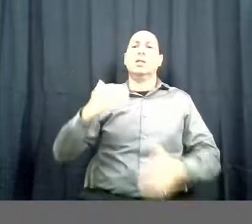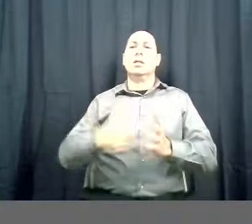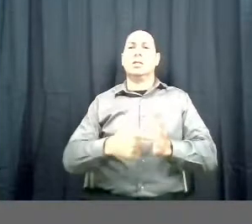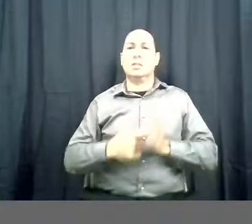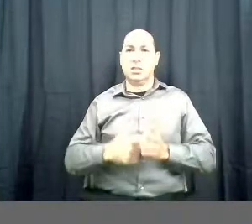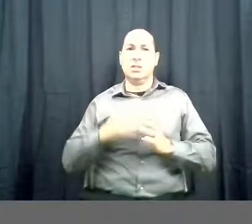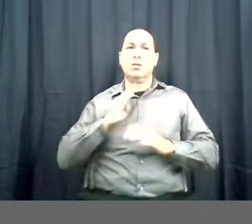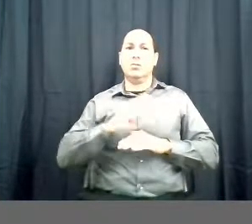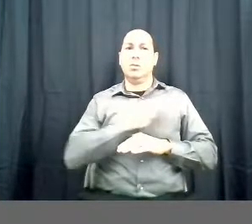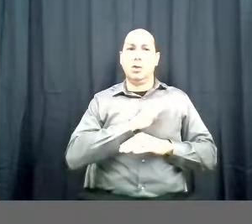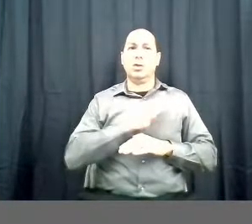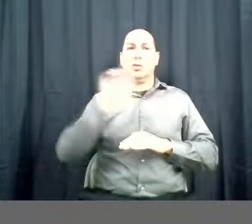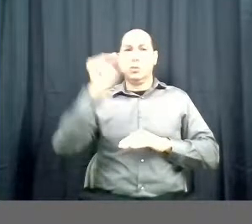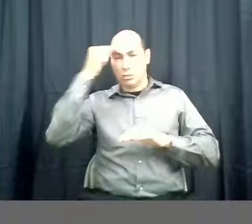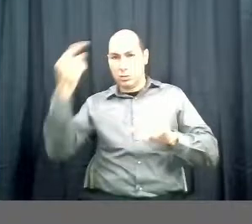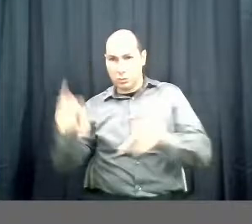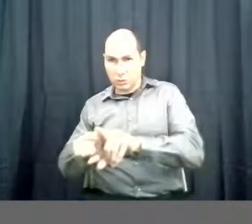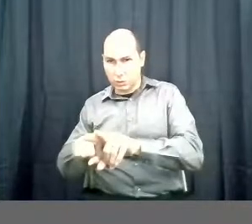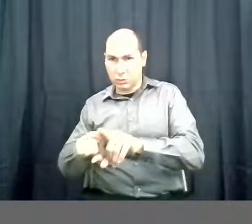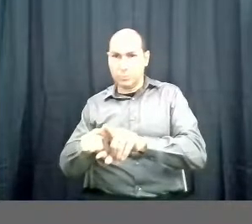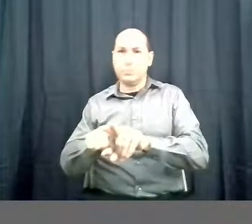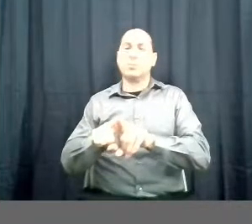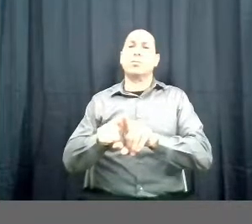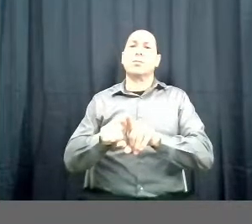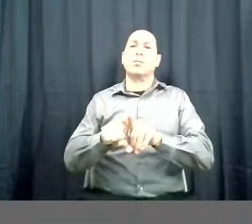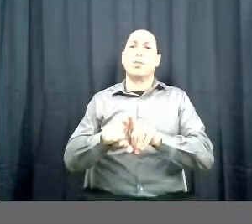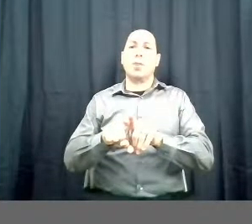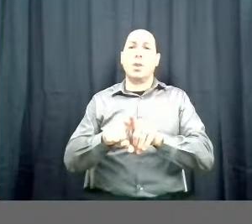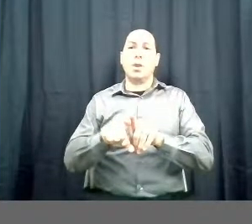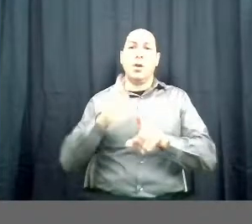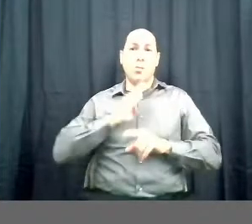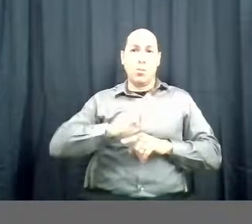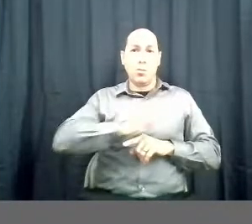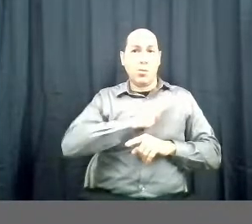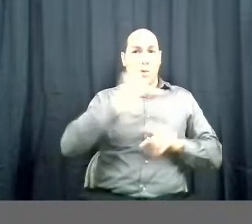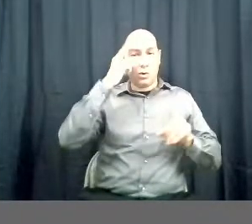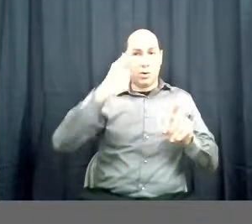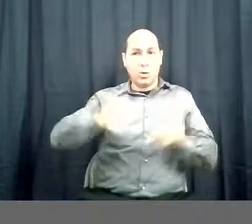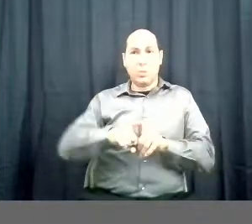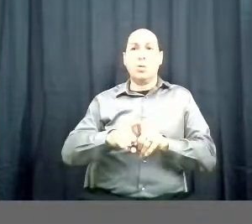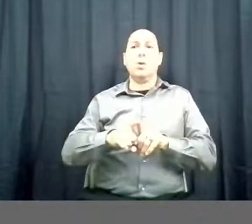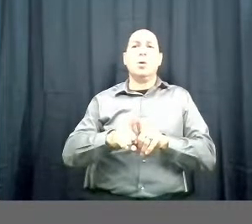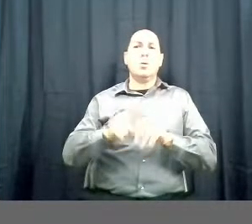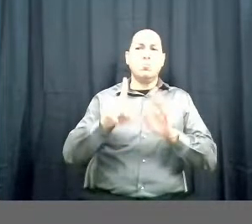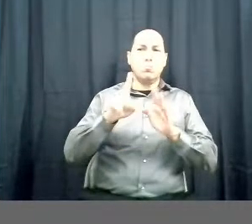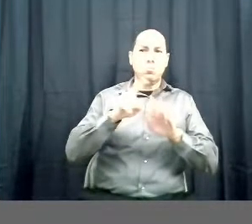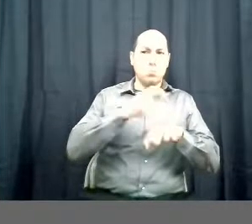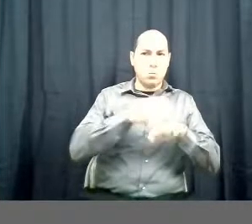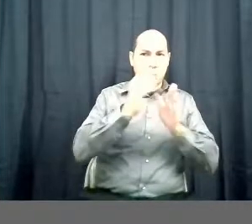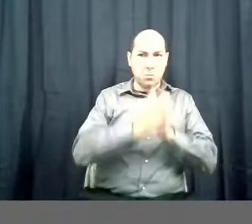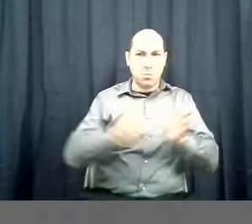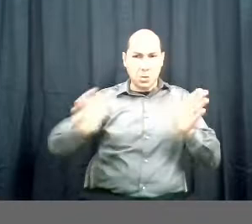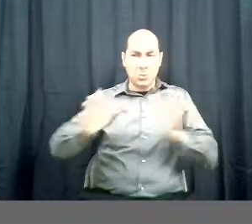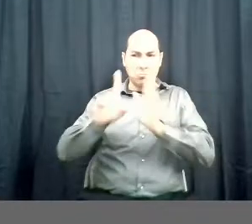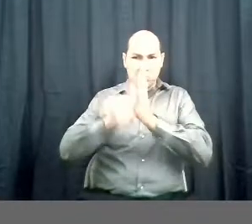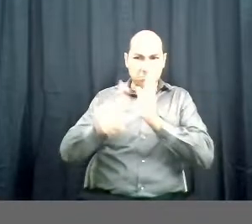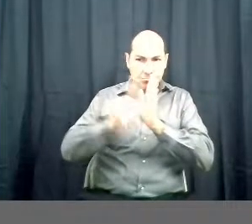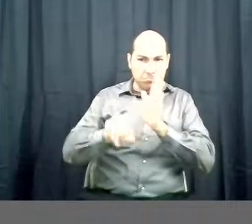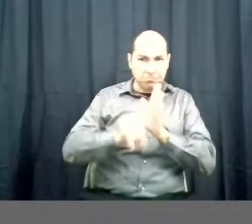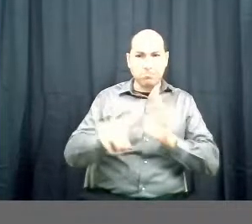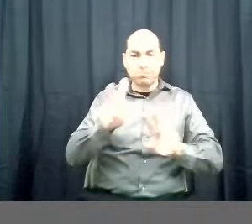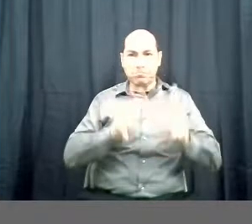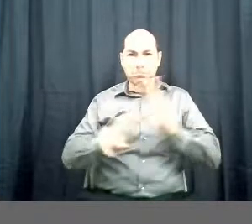the government. The board agreed to a temporary expansion due to the expiration of federal funding in